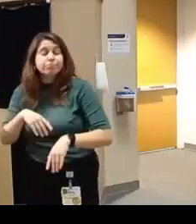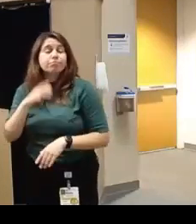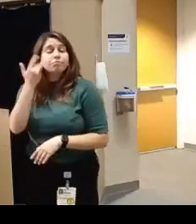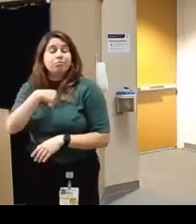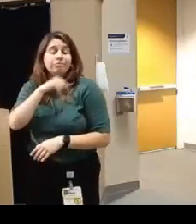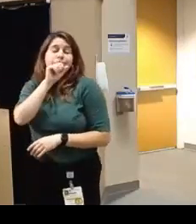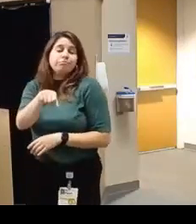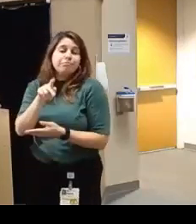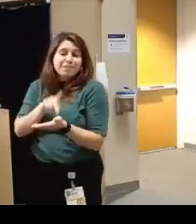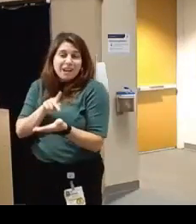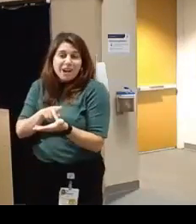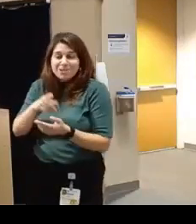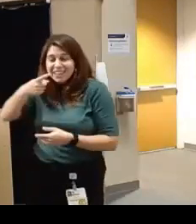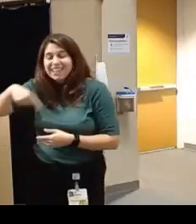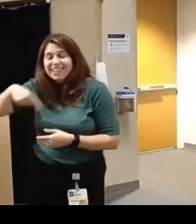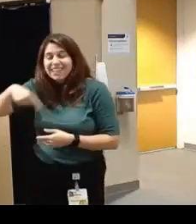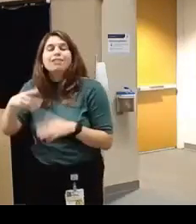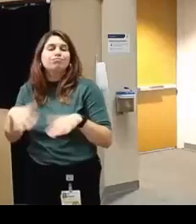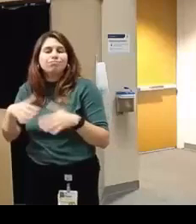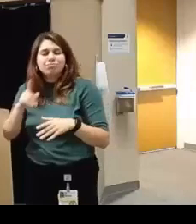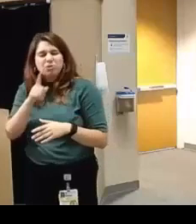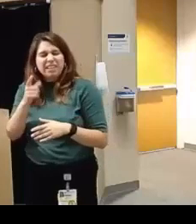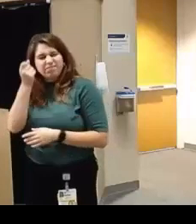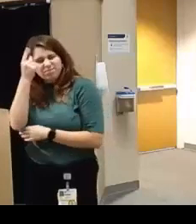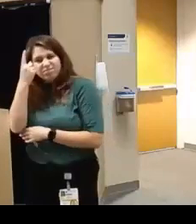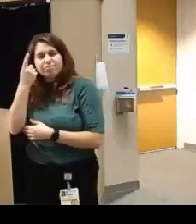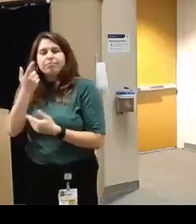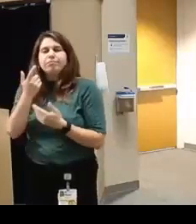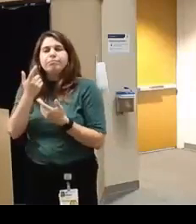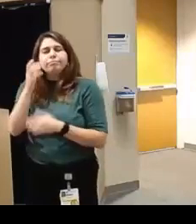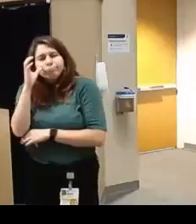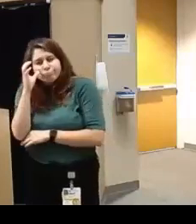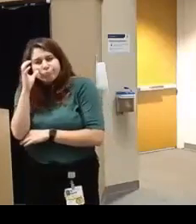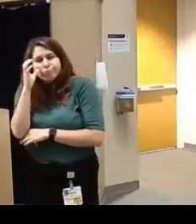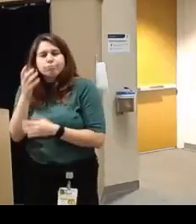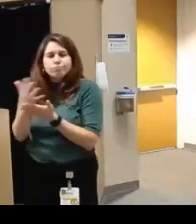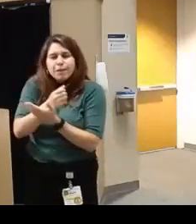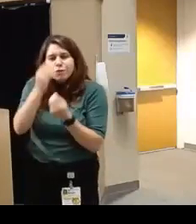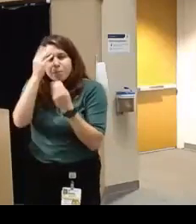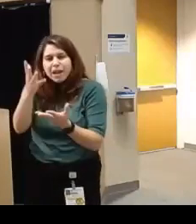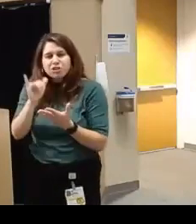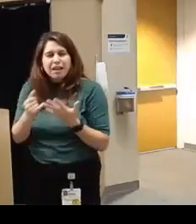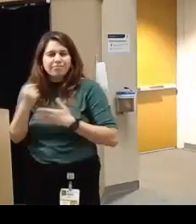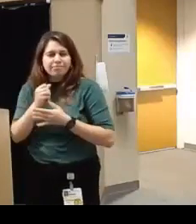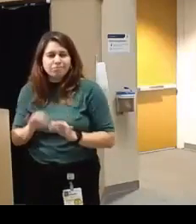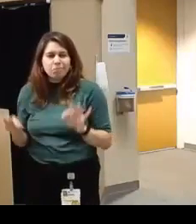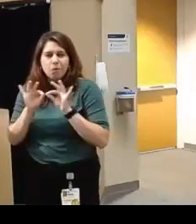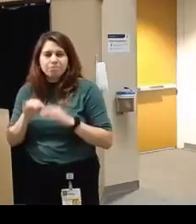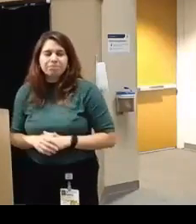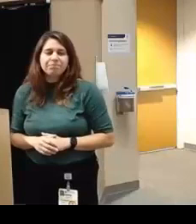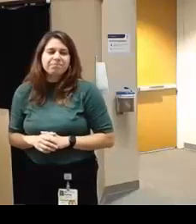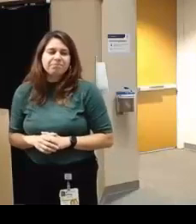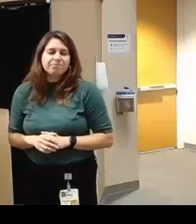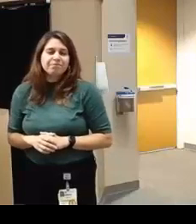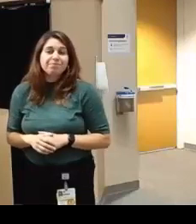being in psychiatry. You all share that as well, the importance of really listening and kind of gathering information. The other